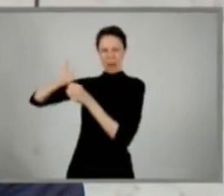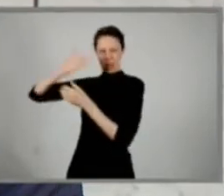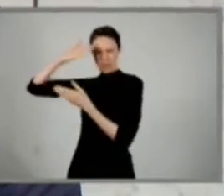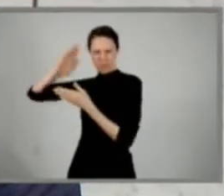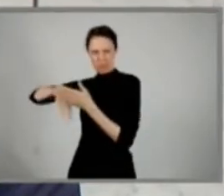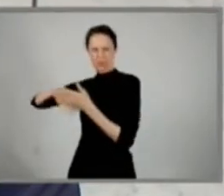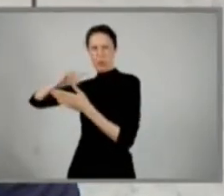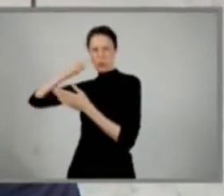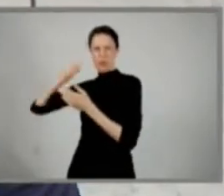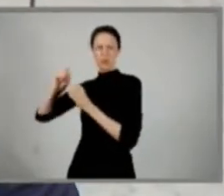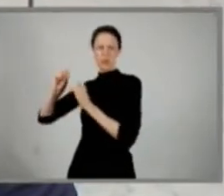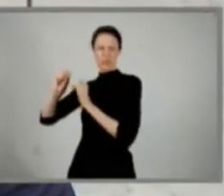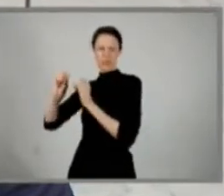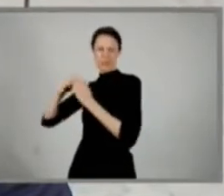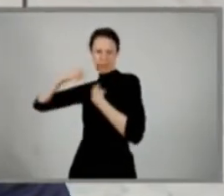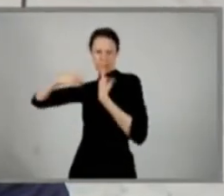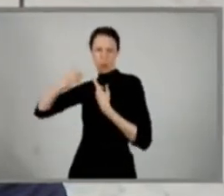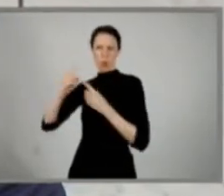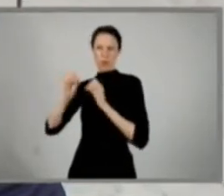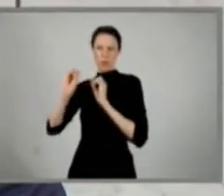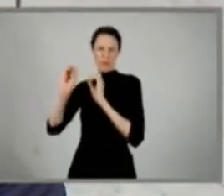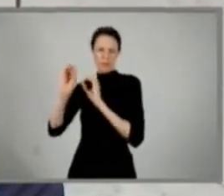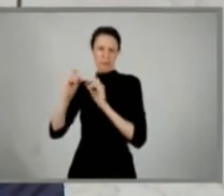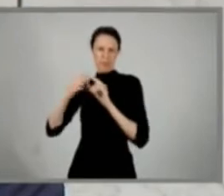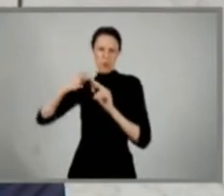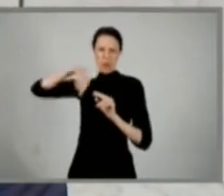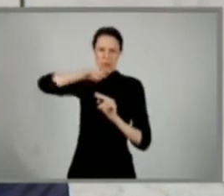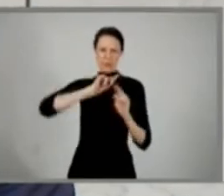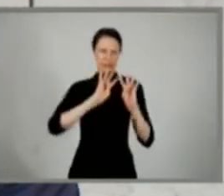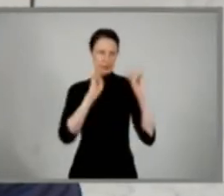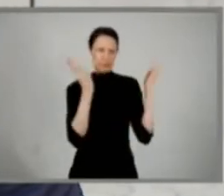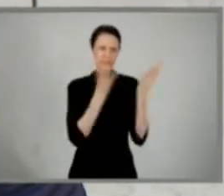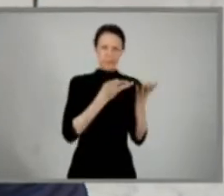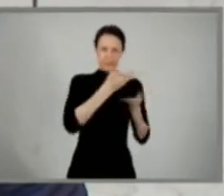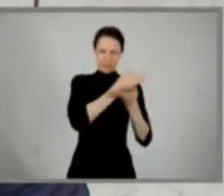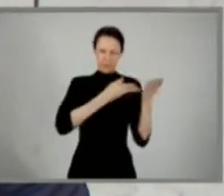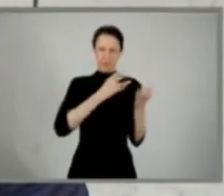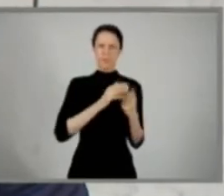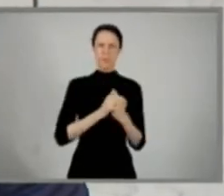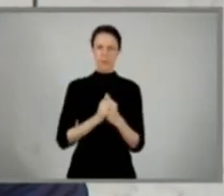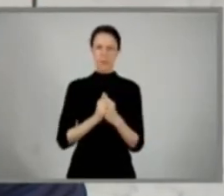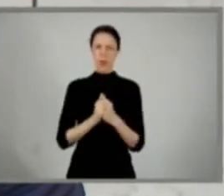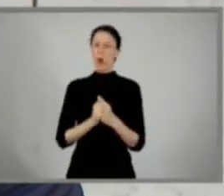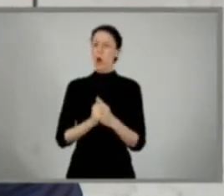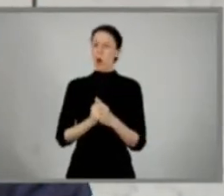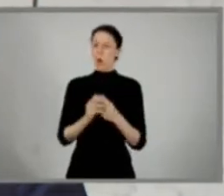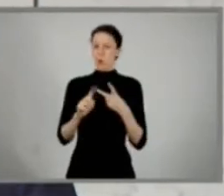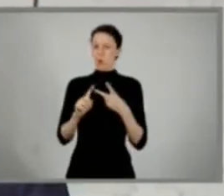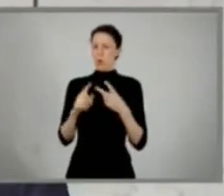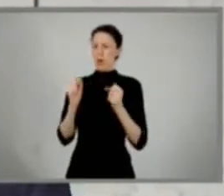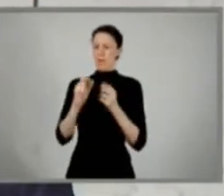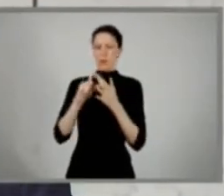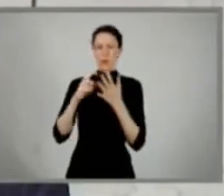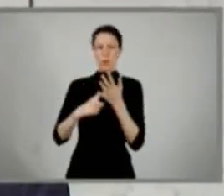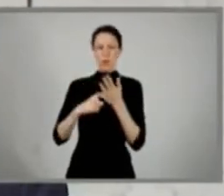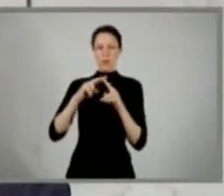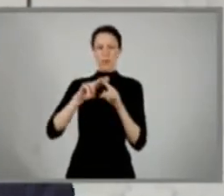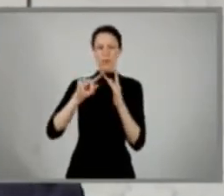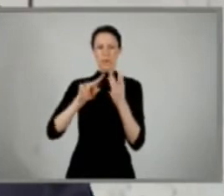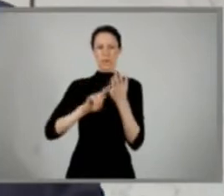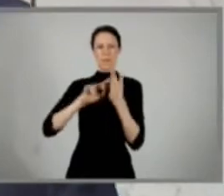but I'll also ask Dr. Finkel to speak on what was one of the key matters that was dealt with today. And that was the National